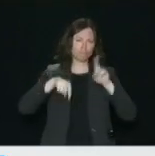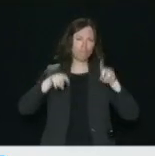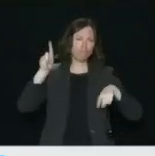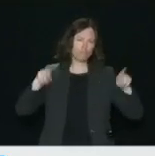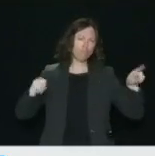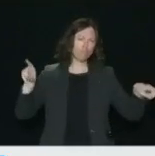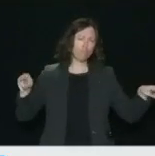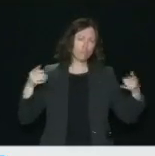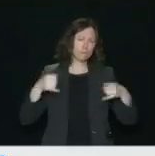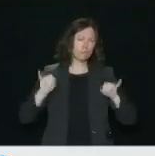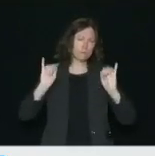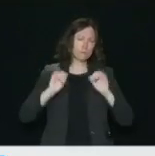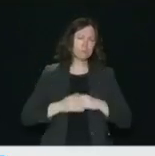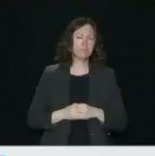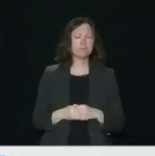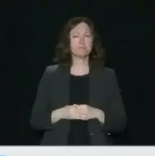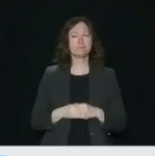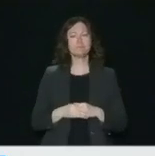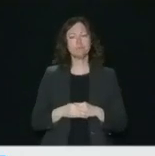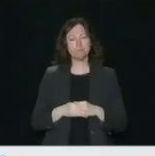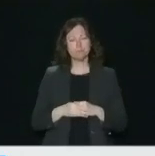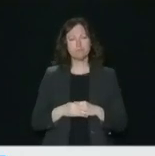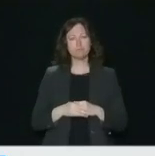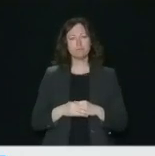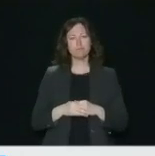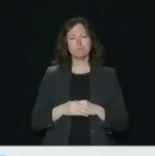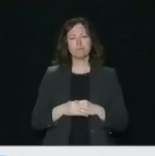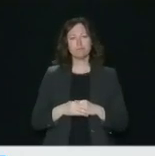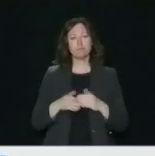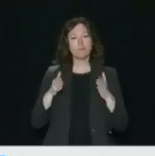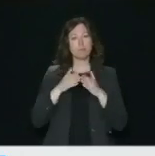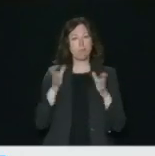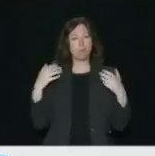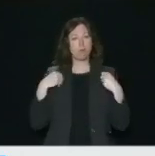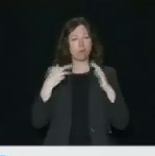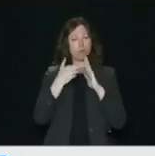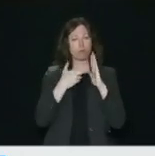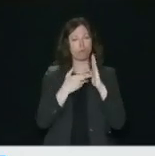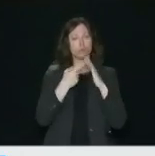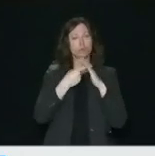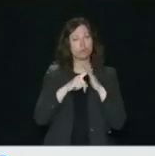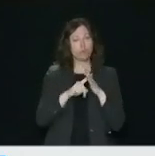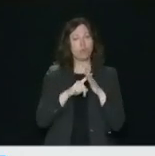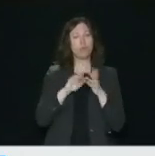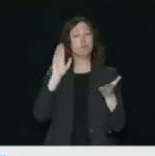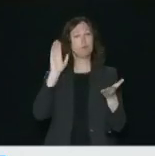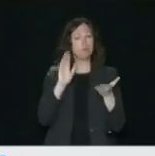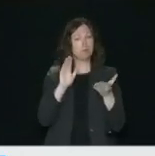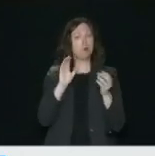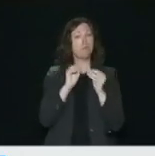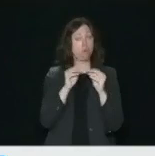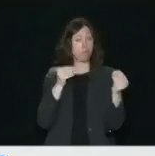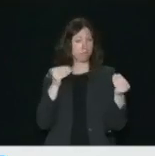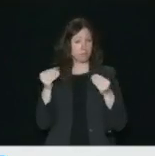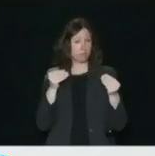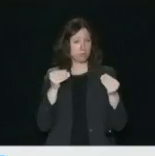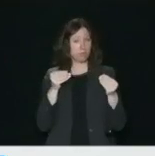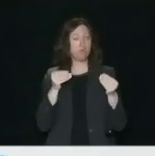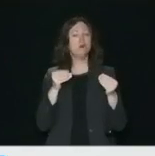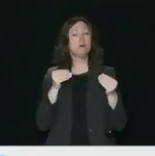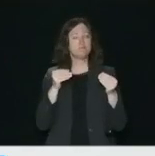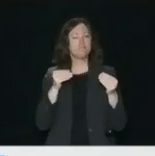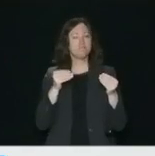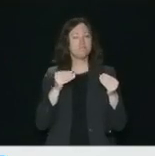family situation and using personal protections, for example, to continue wearing a well-constructed, well-fitting mask